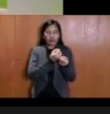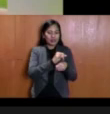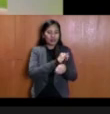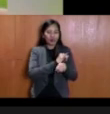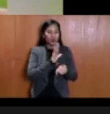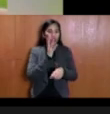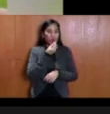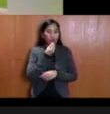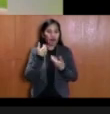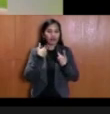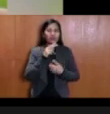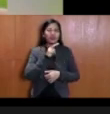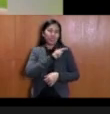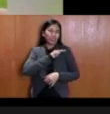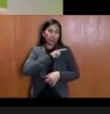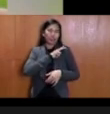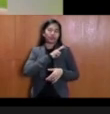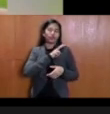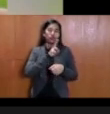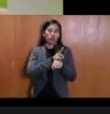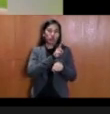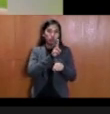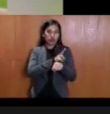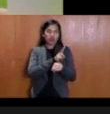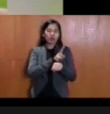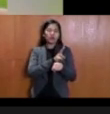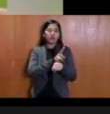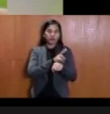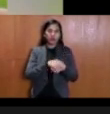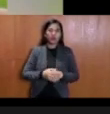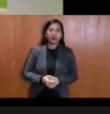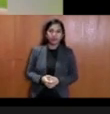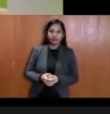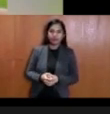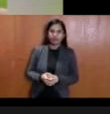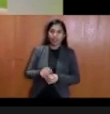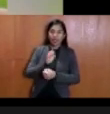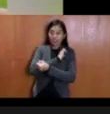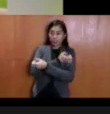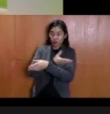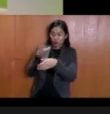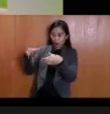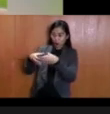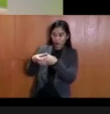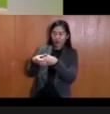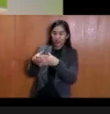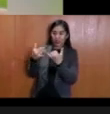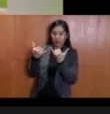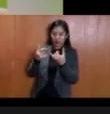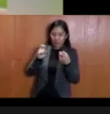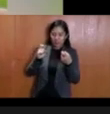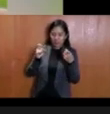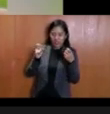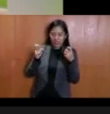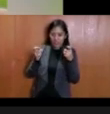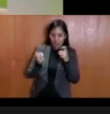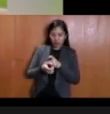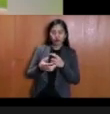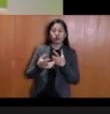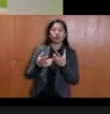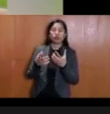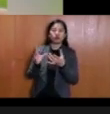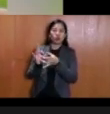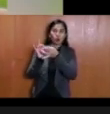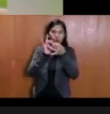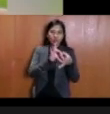and digital. The energy sector is adapting itself towards green and digital transformation.